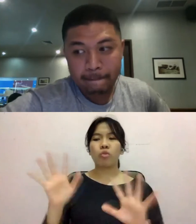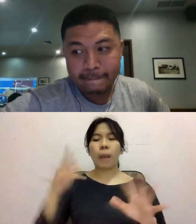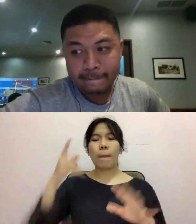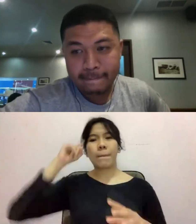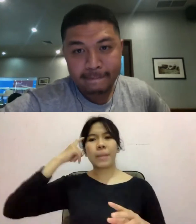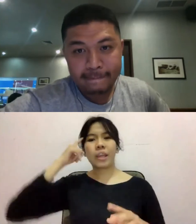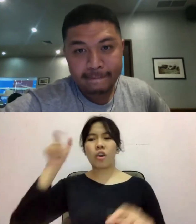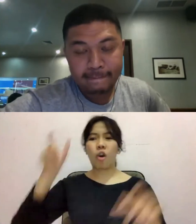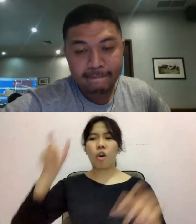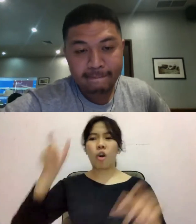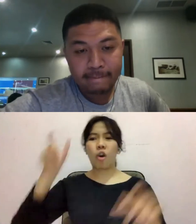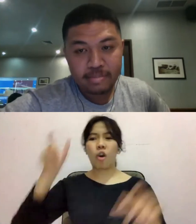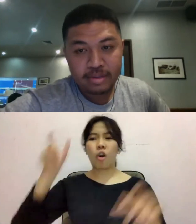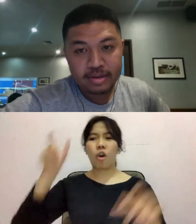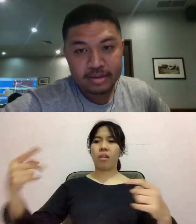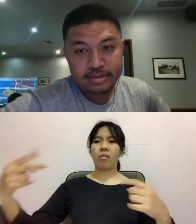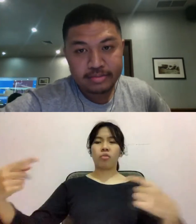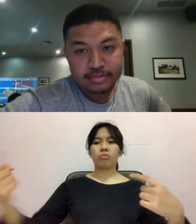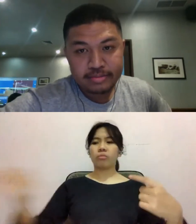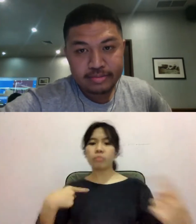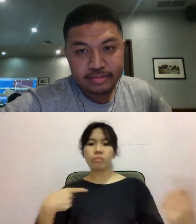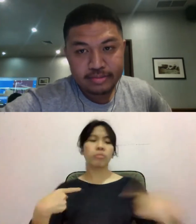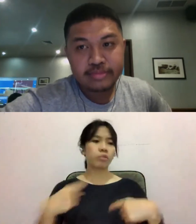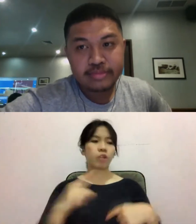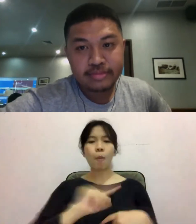boundaries, and we do that with out of respect.